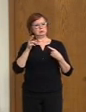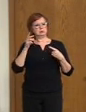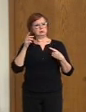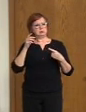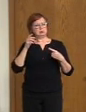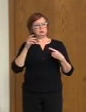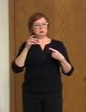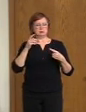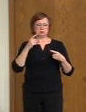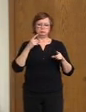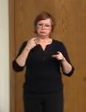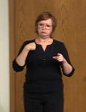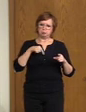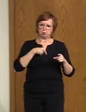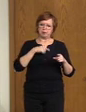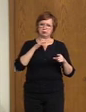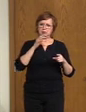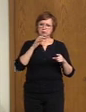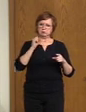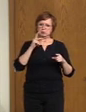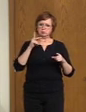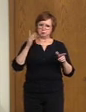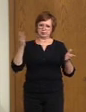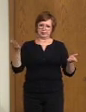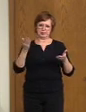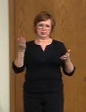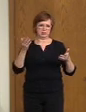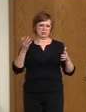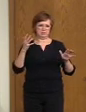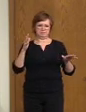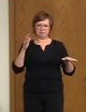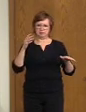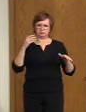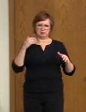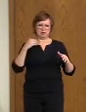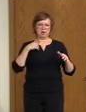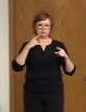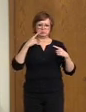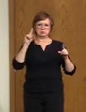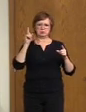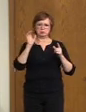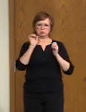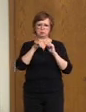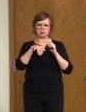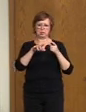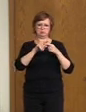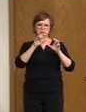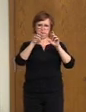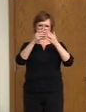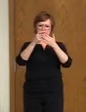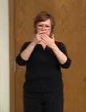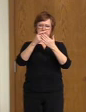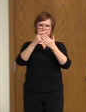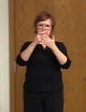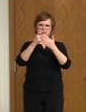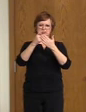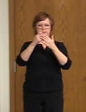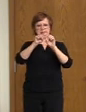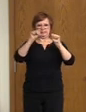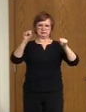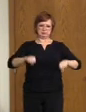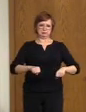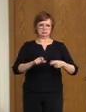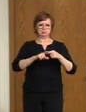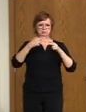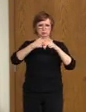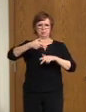vaccination registration and immunization registration called Panorama. The Panorama system records all immunizations for